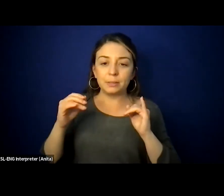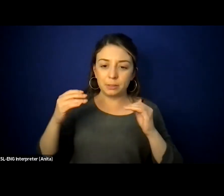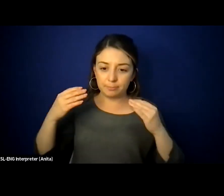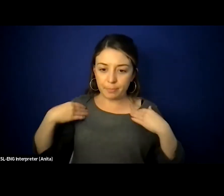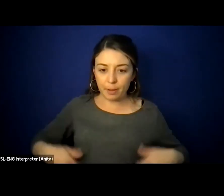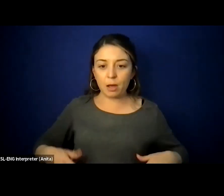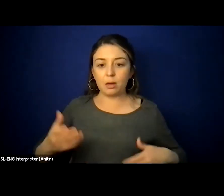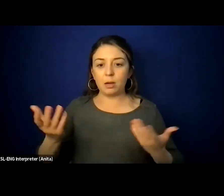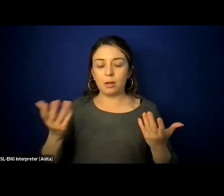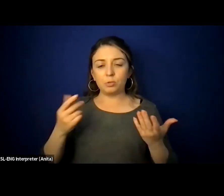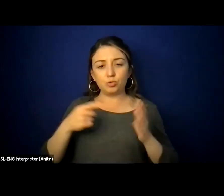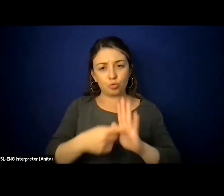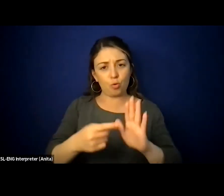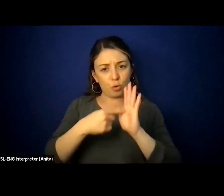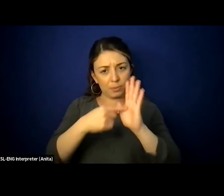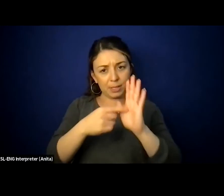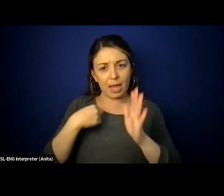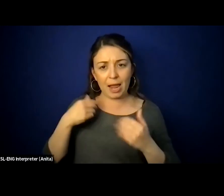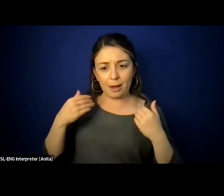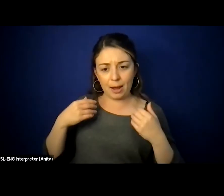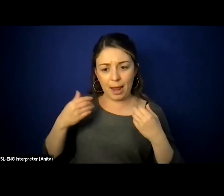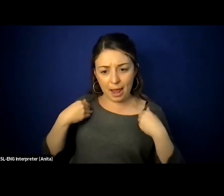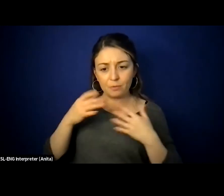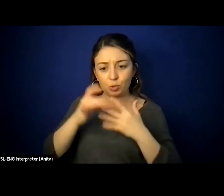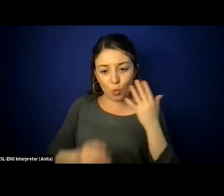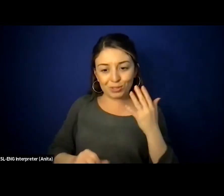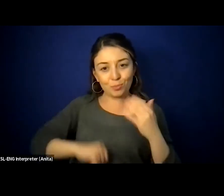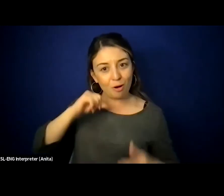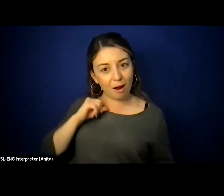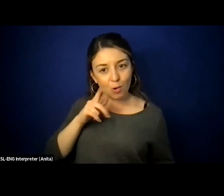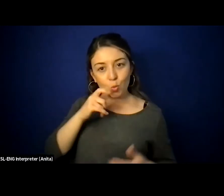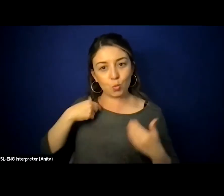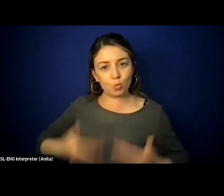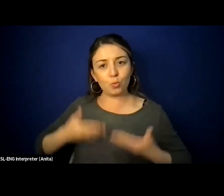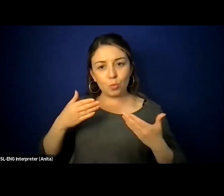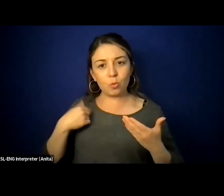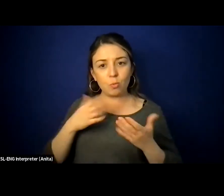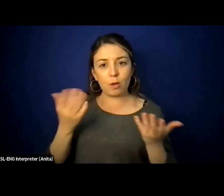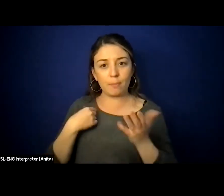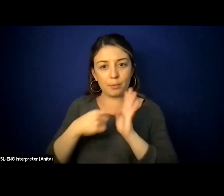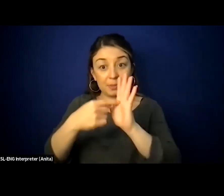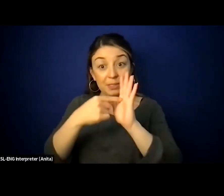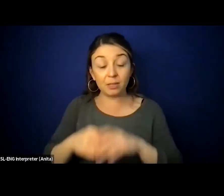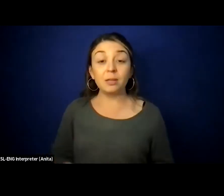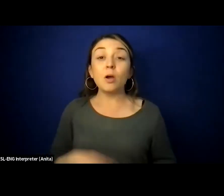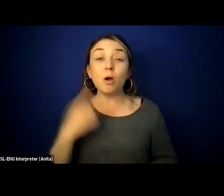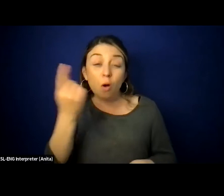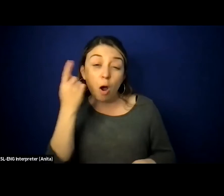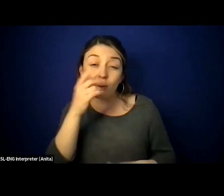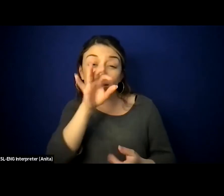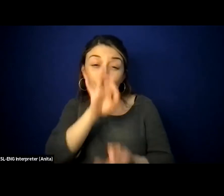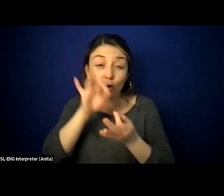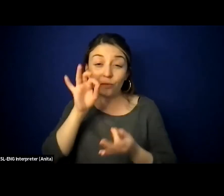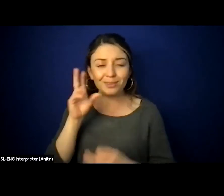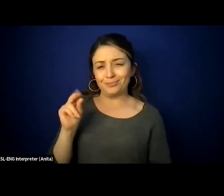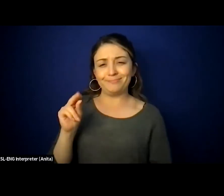of representation, of choice and pride in how I am represented. Did they always get it right?